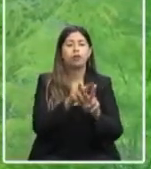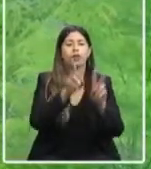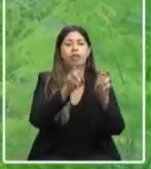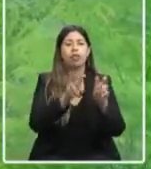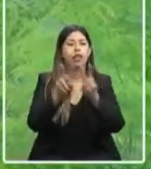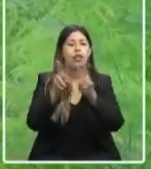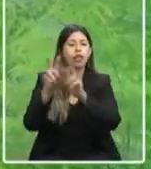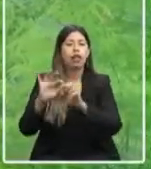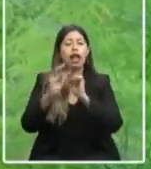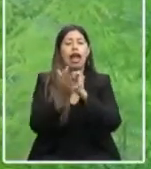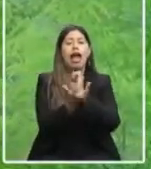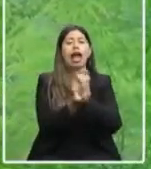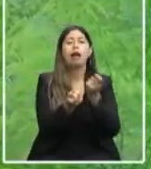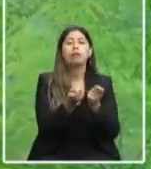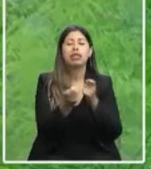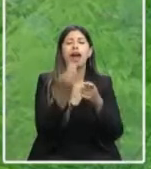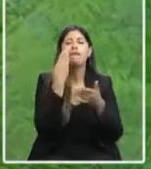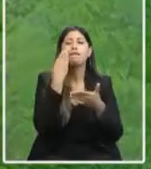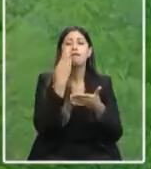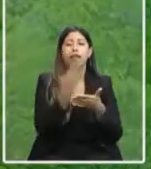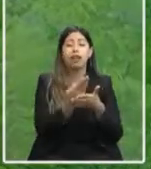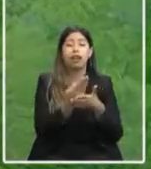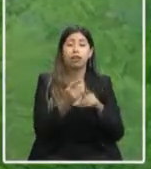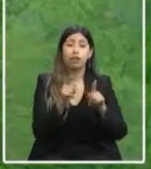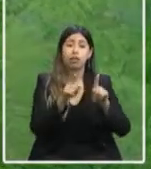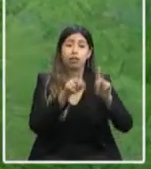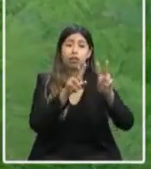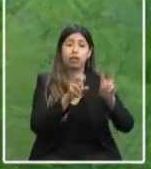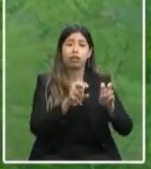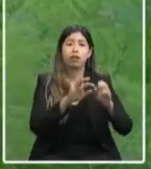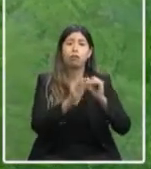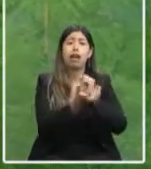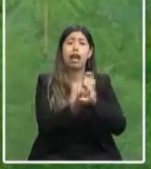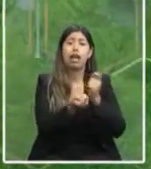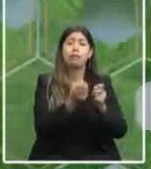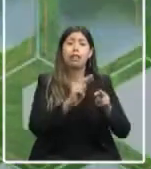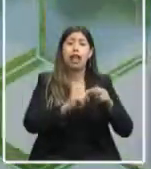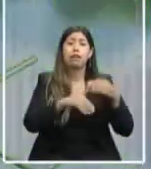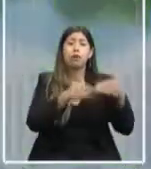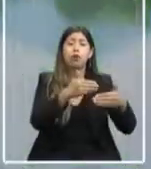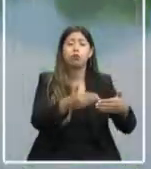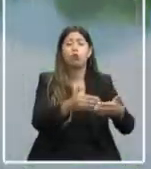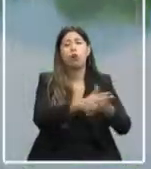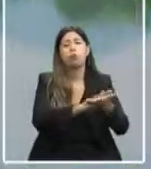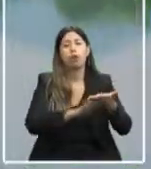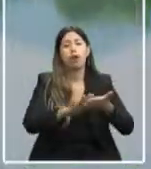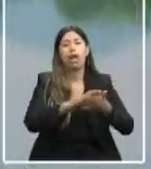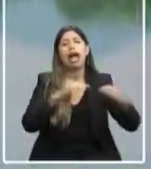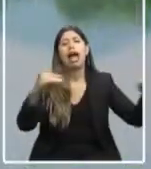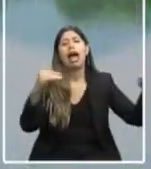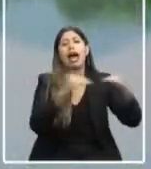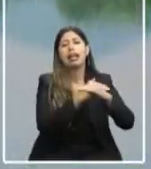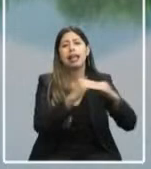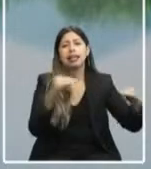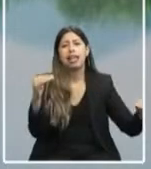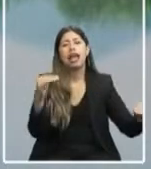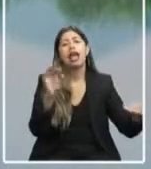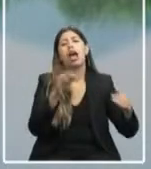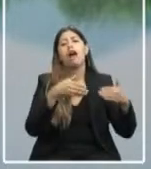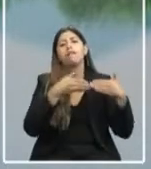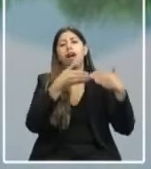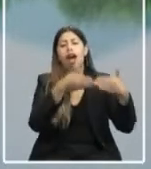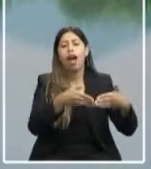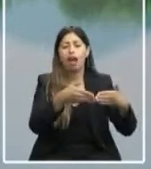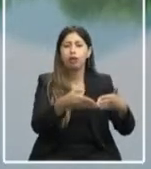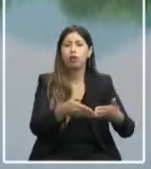we might call produced capital. It's like roads and buildings, ships, ports, machines, sometimes